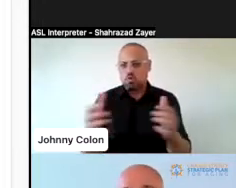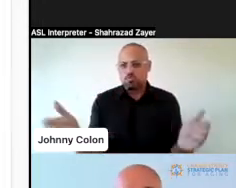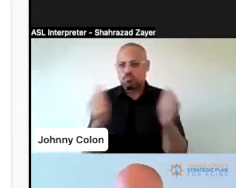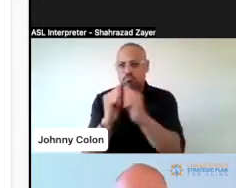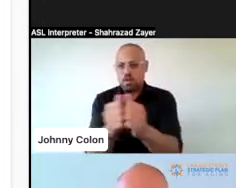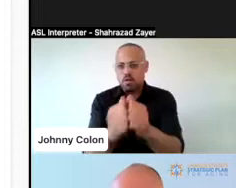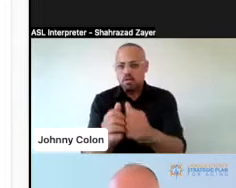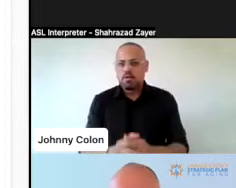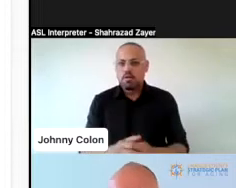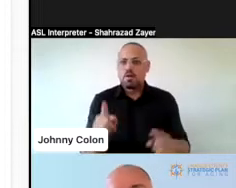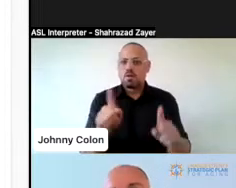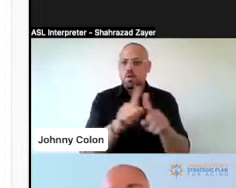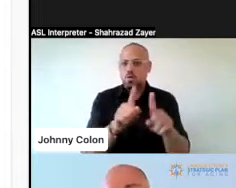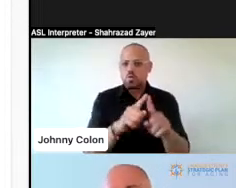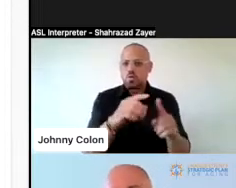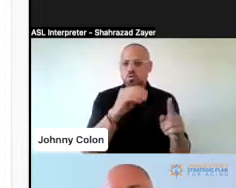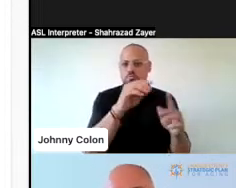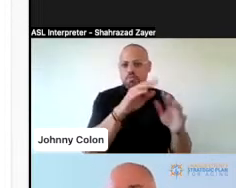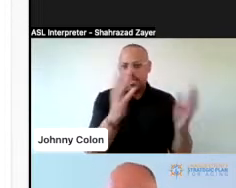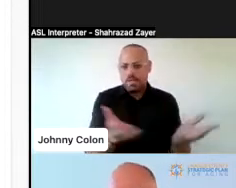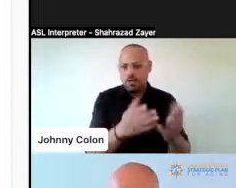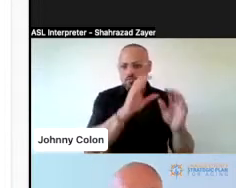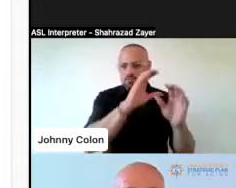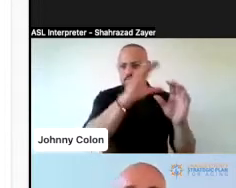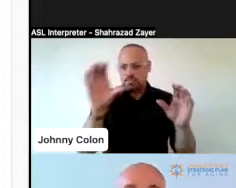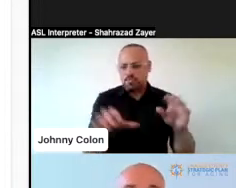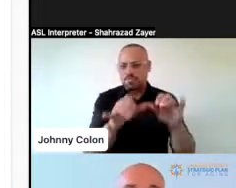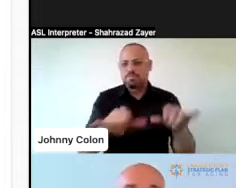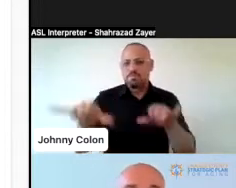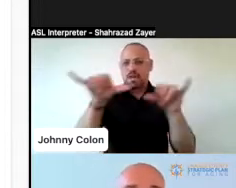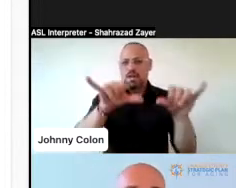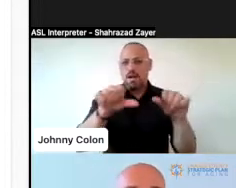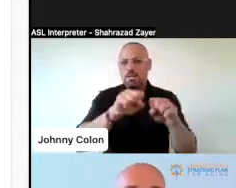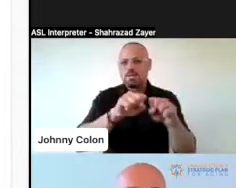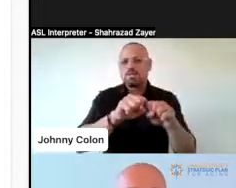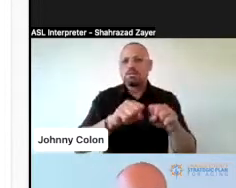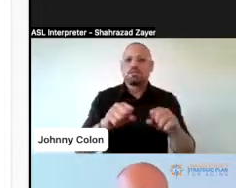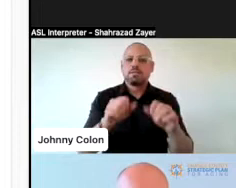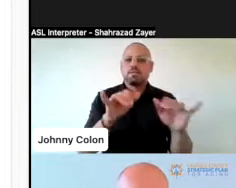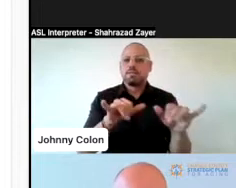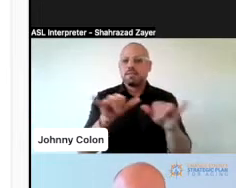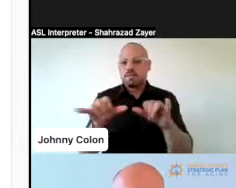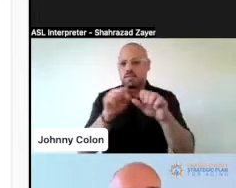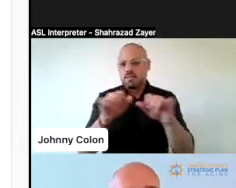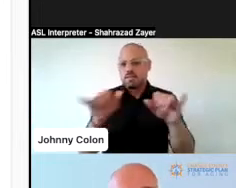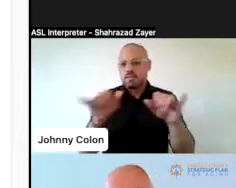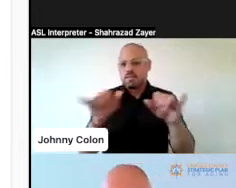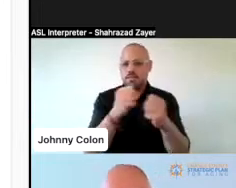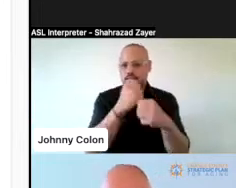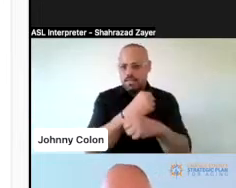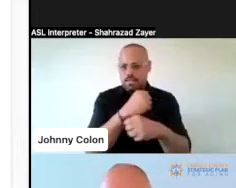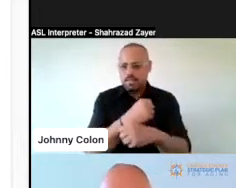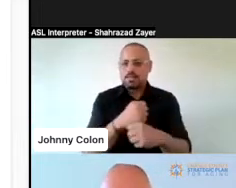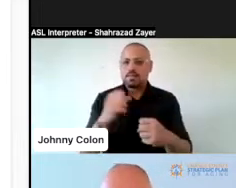mapped, with these here are around common standards for statistics, community directories of data,